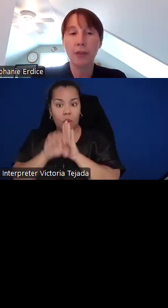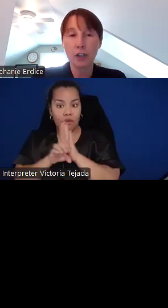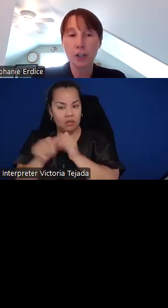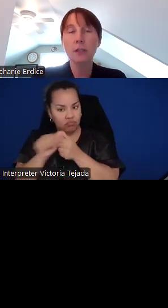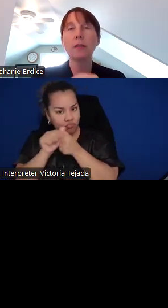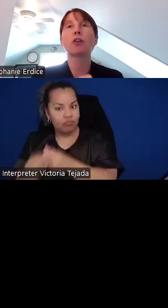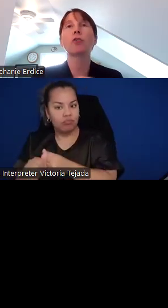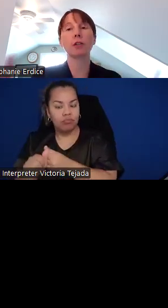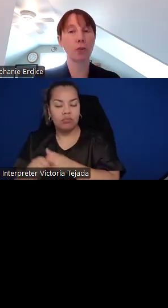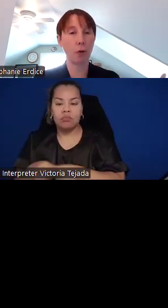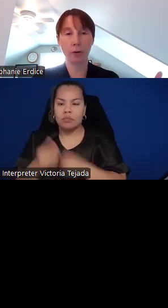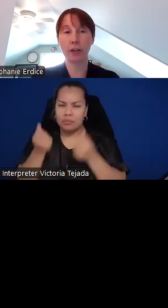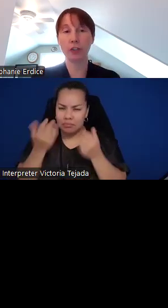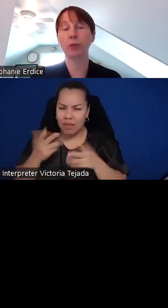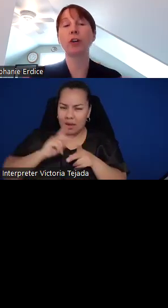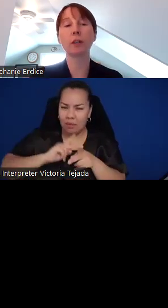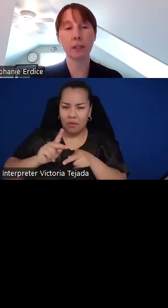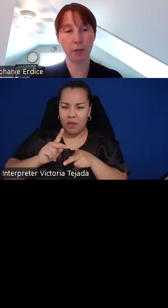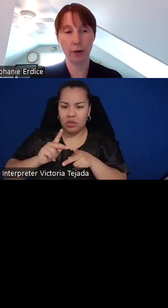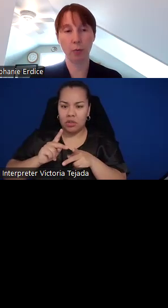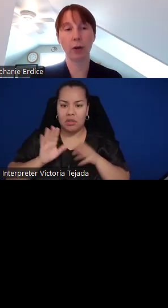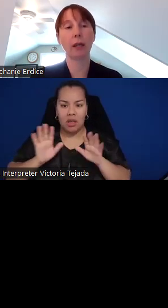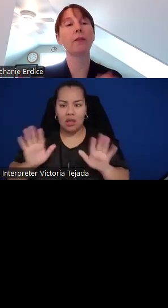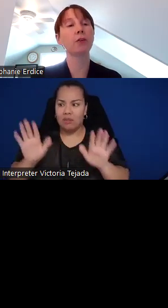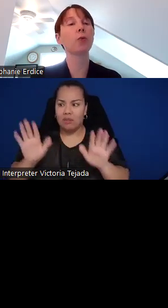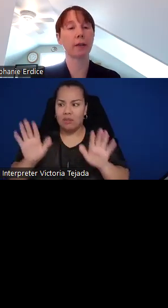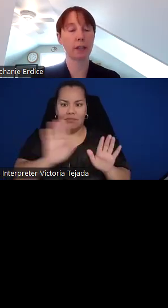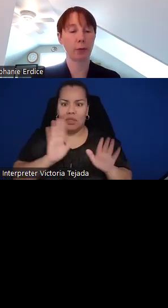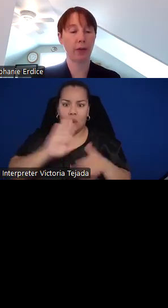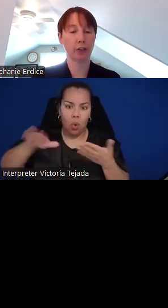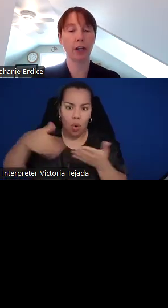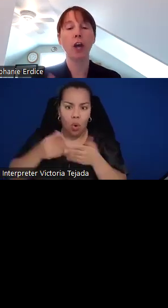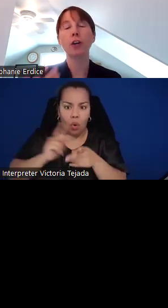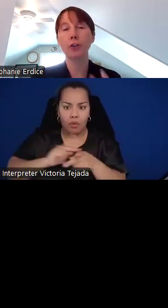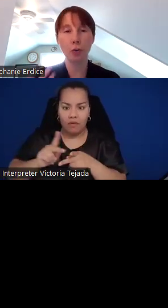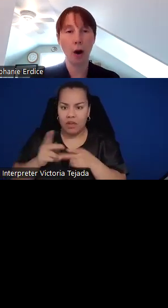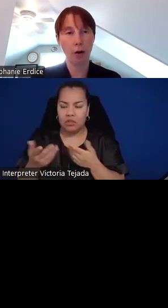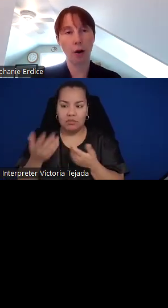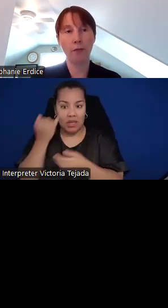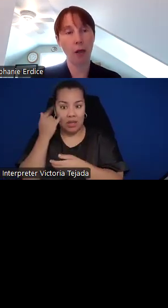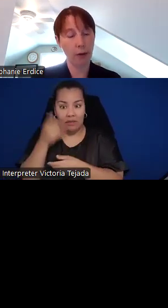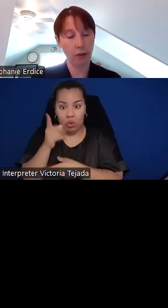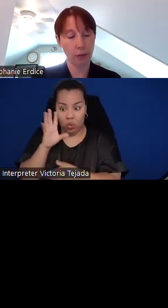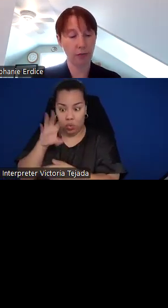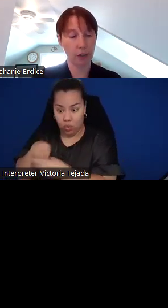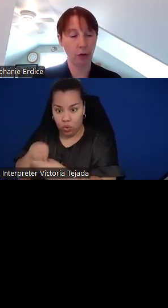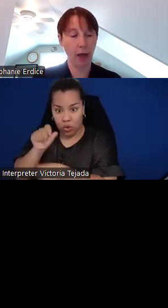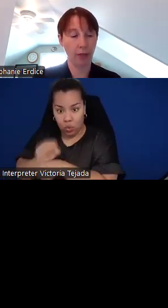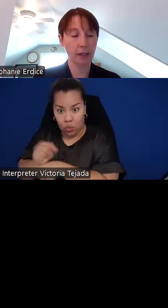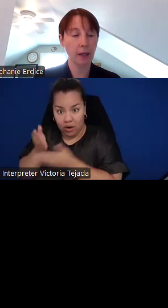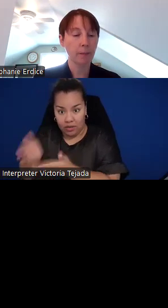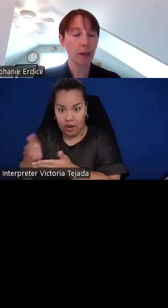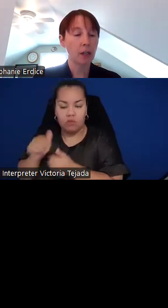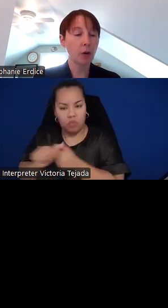many professions that across the whole profession, regardless of where you're working, if you work in this profession, you are following those